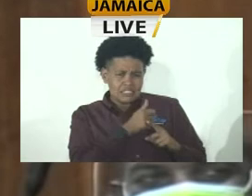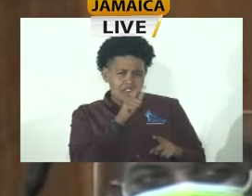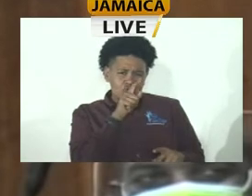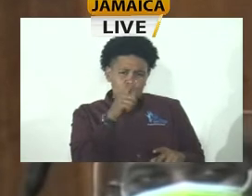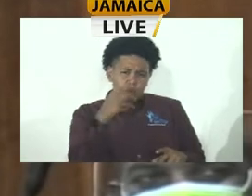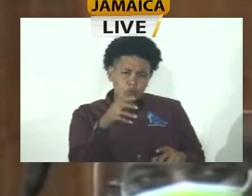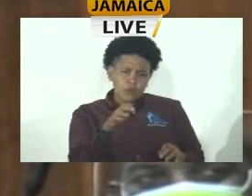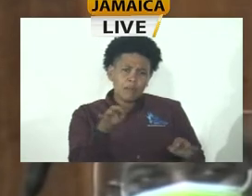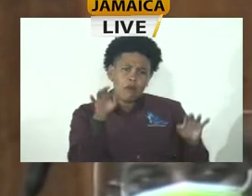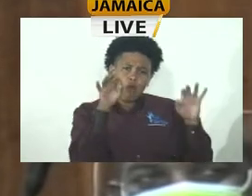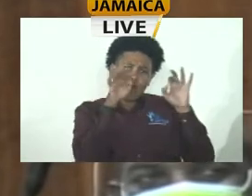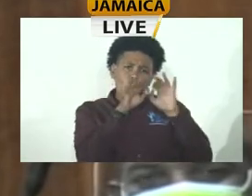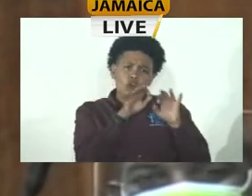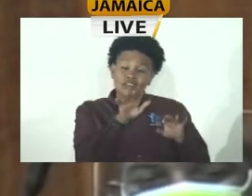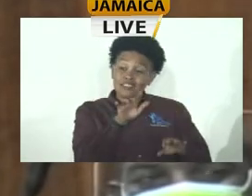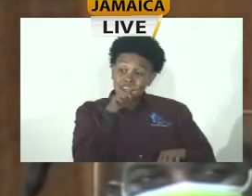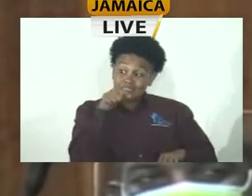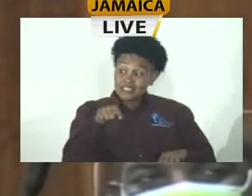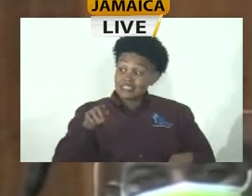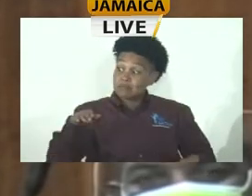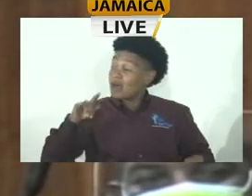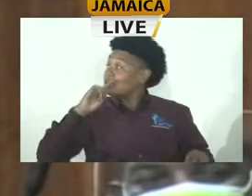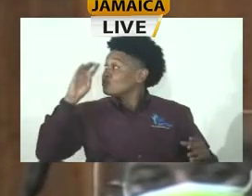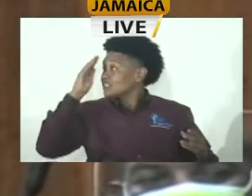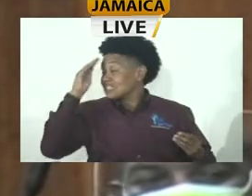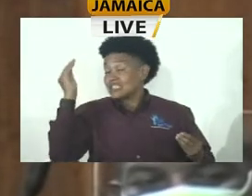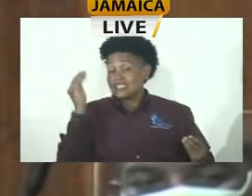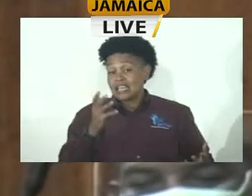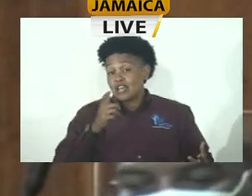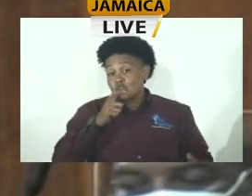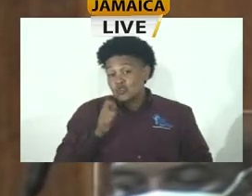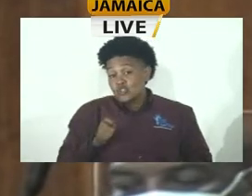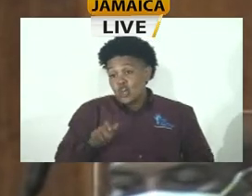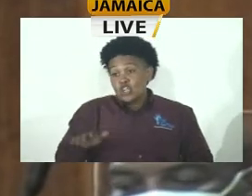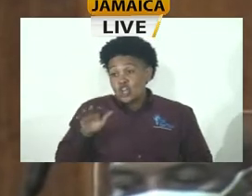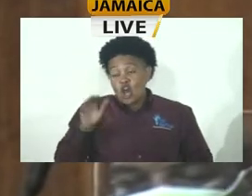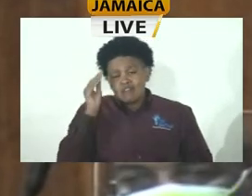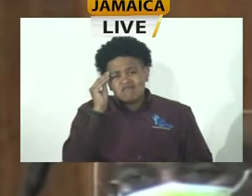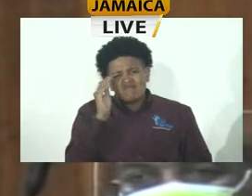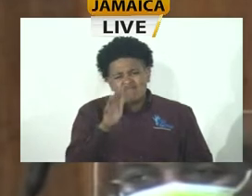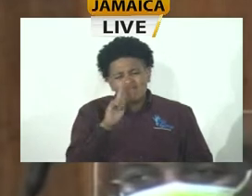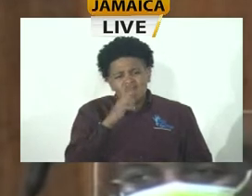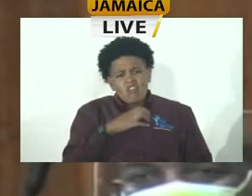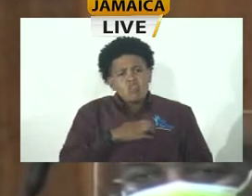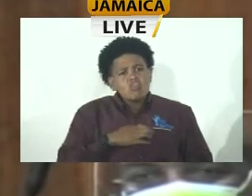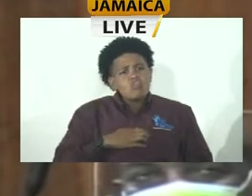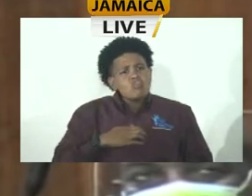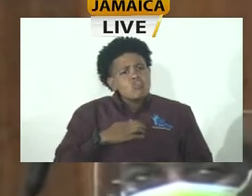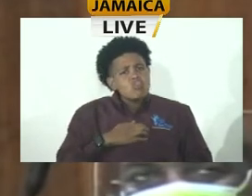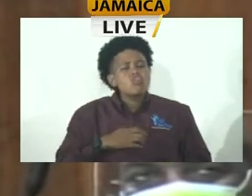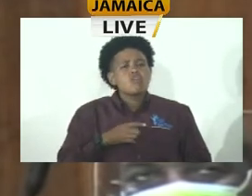important and this parliament is saying it to the judges for gruesome